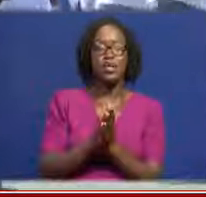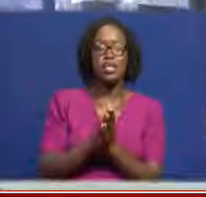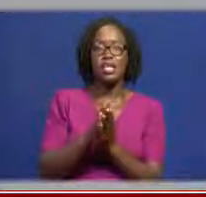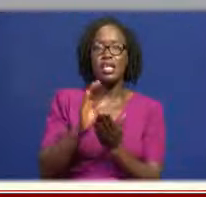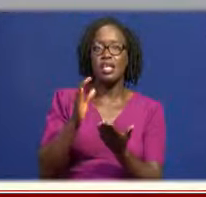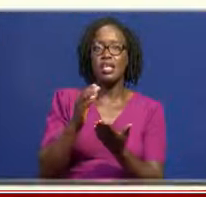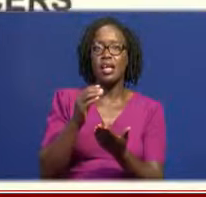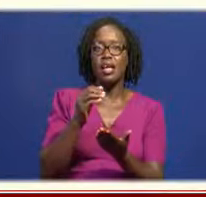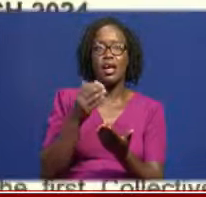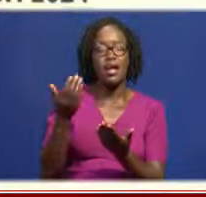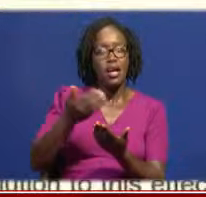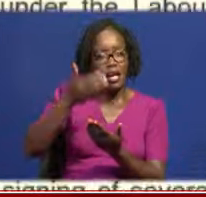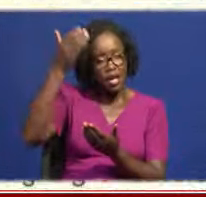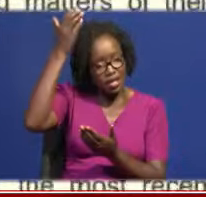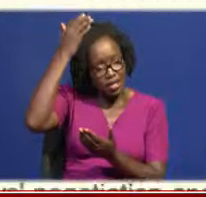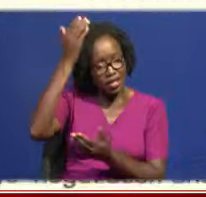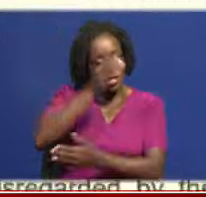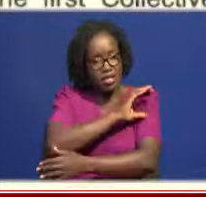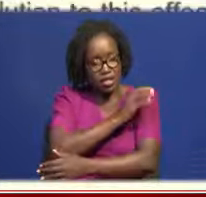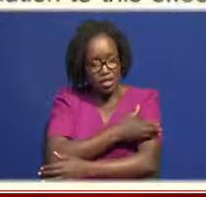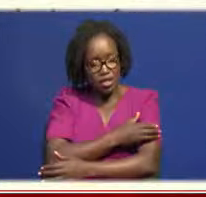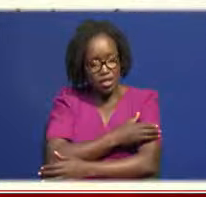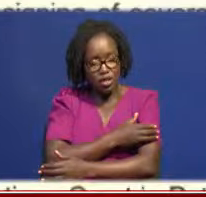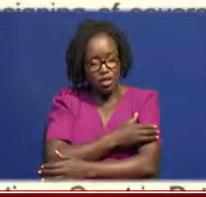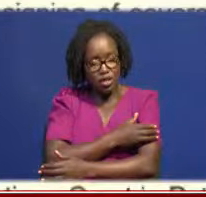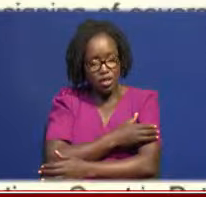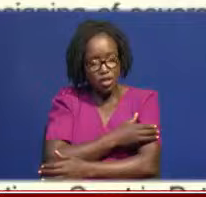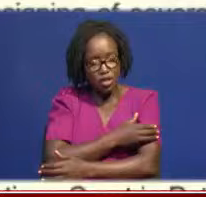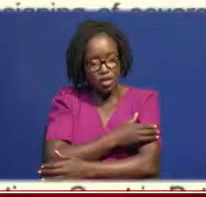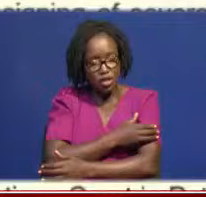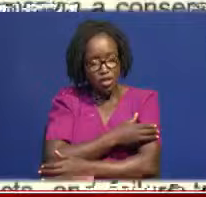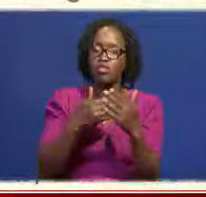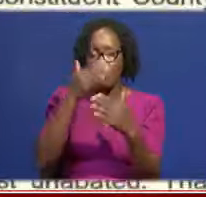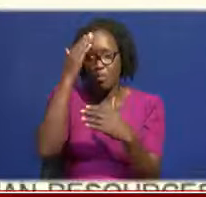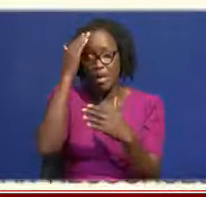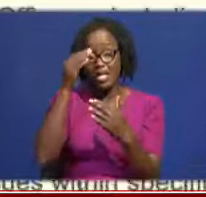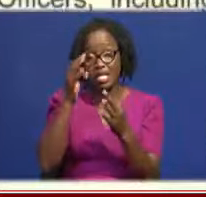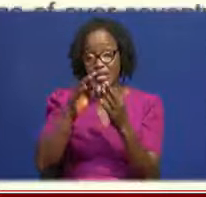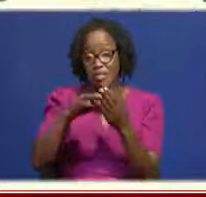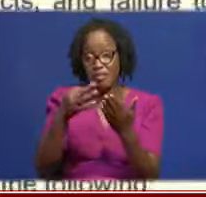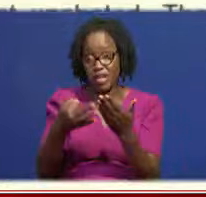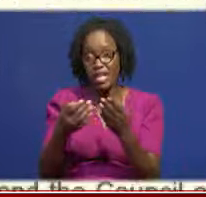8 ultimatums they want resolved before Monday. They have